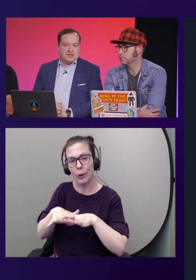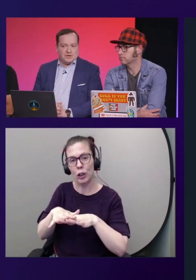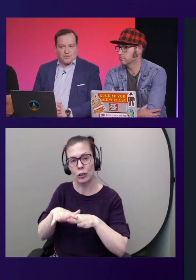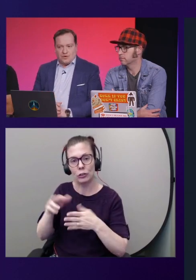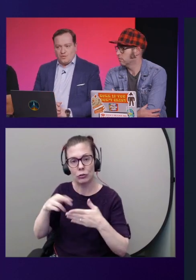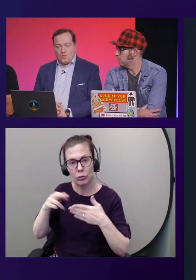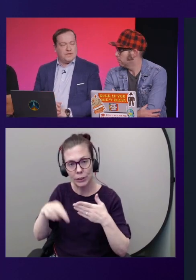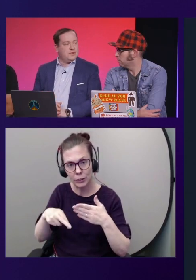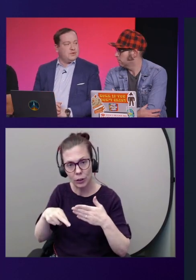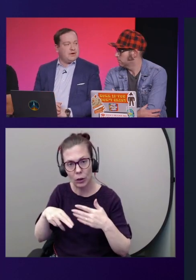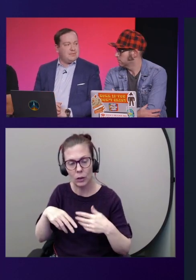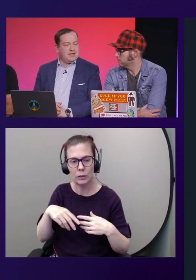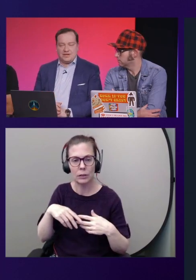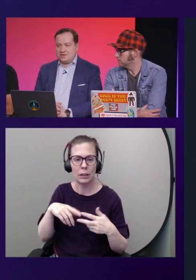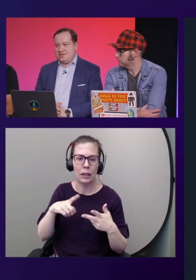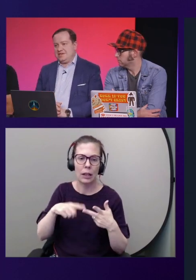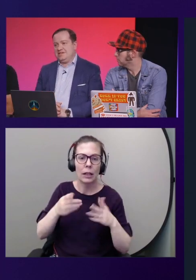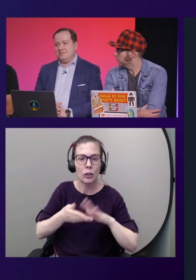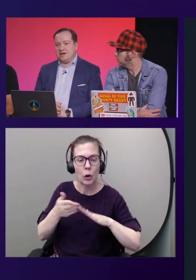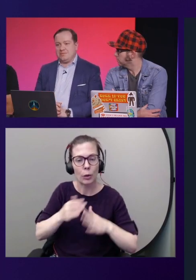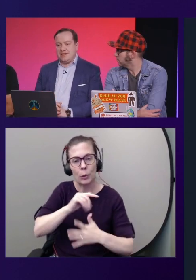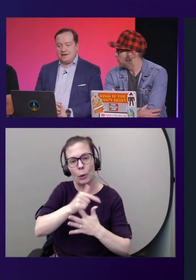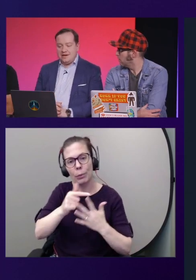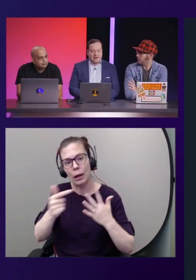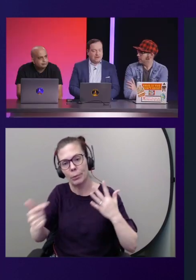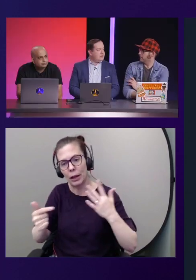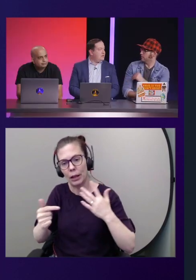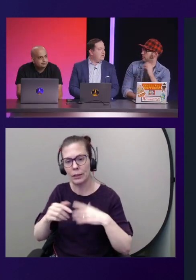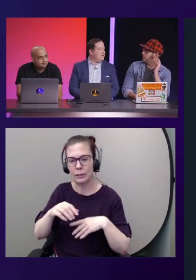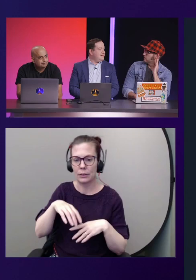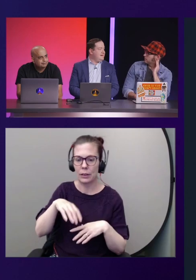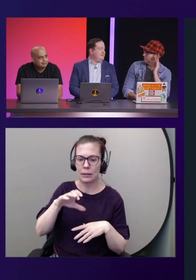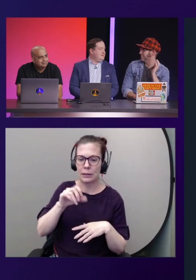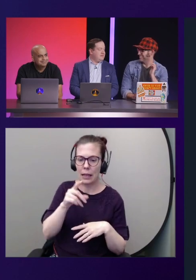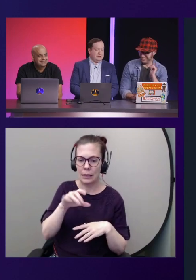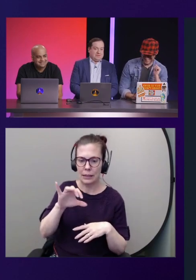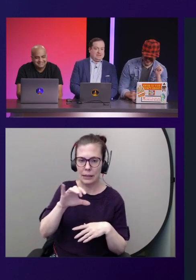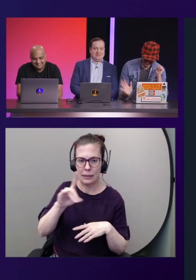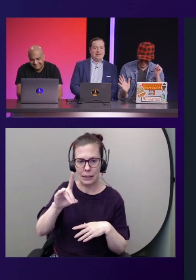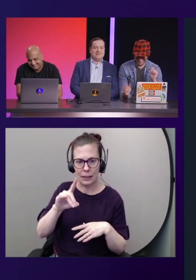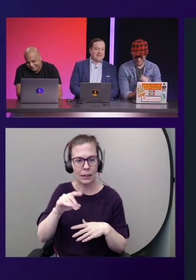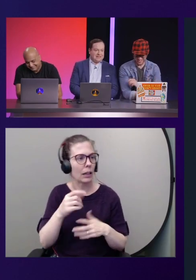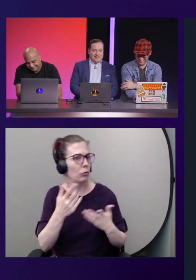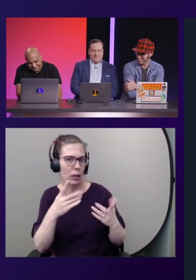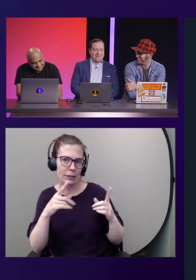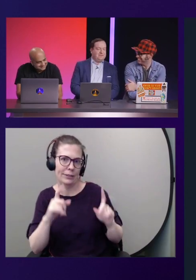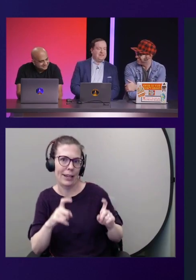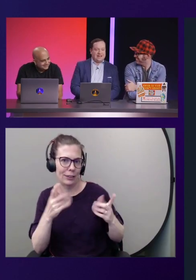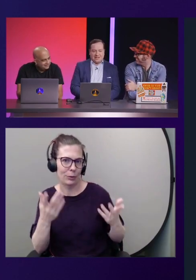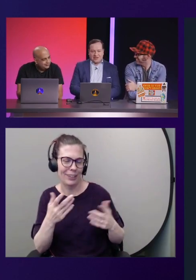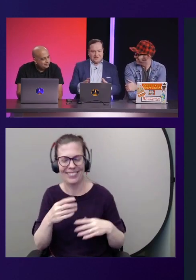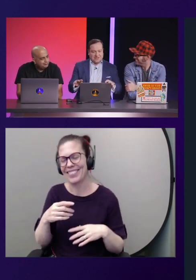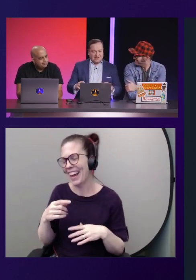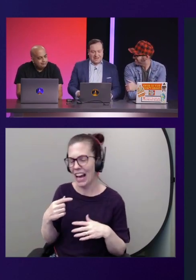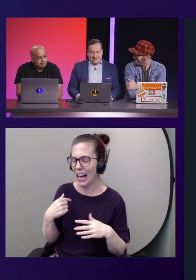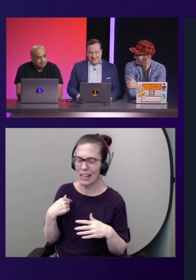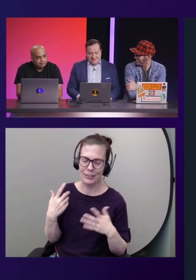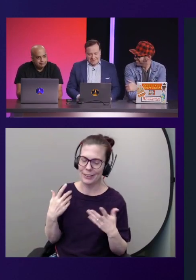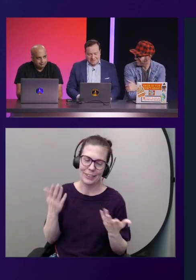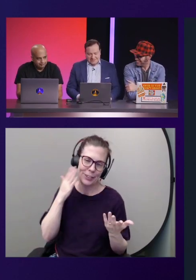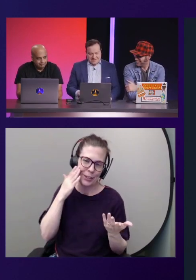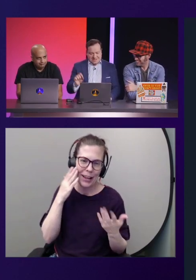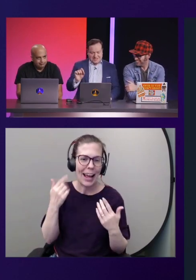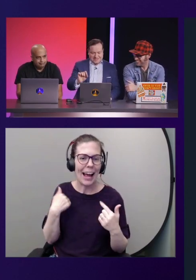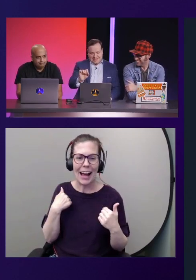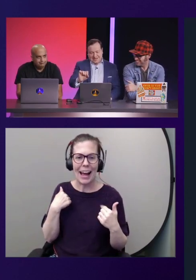then run through the pipeline, your CI/CD pipeline. What tests, Leo? Yeah, I mean, I've been, I have a